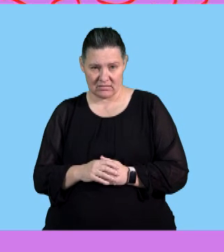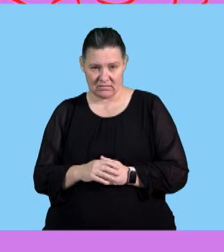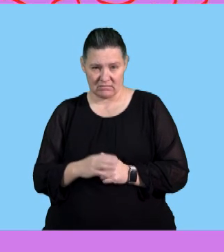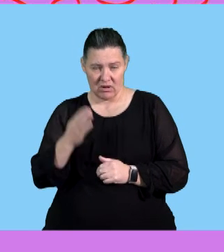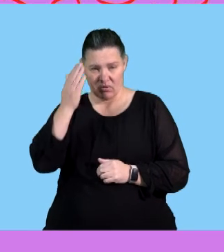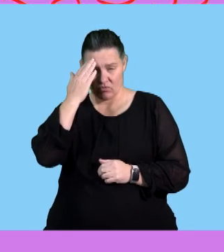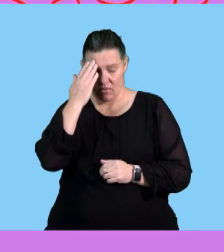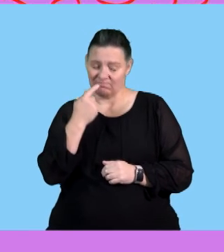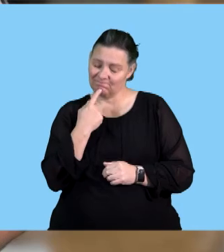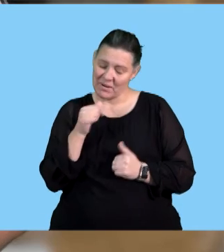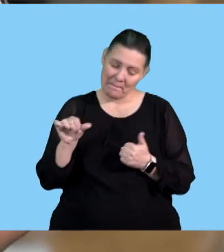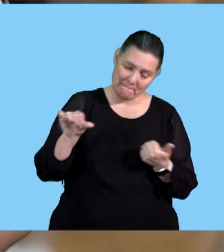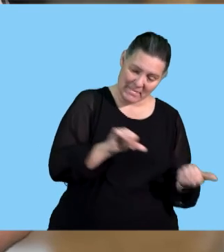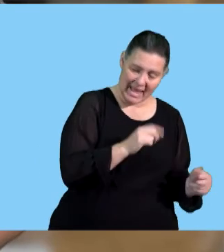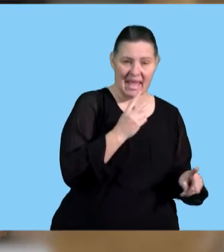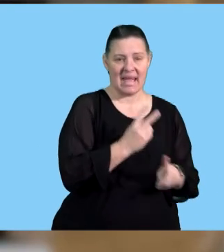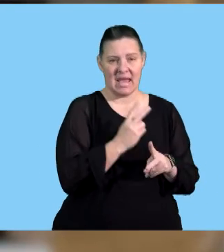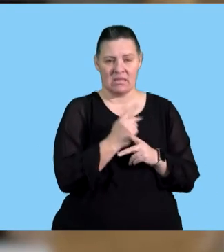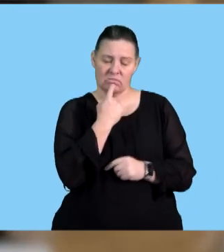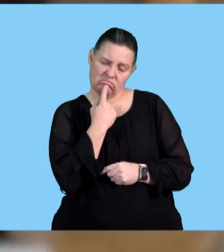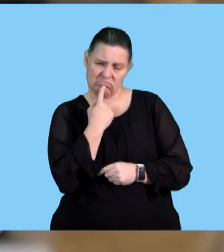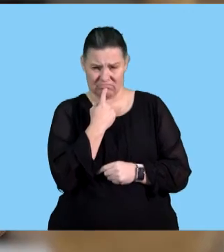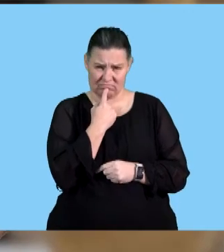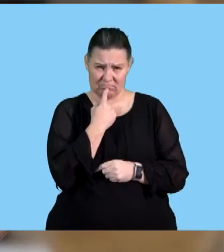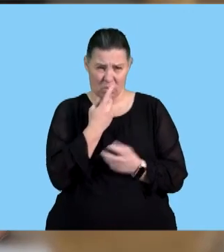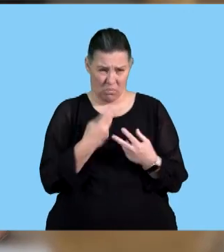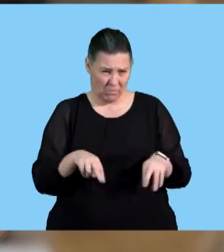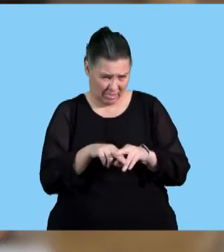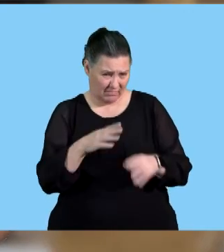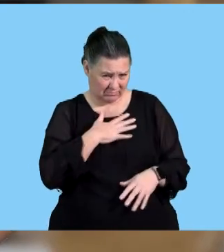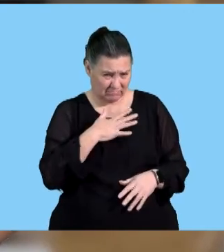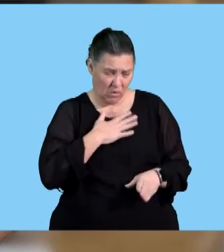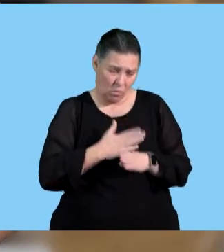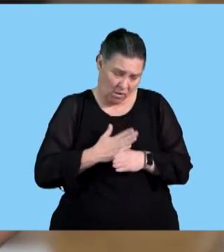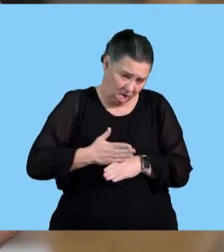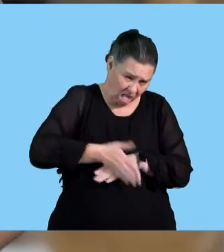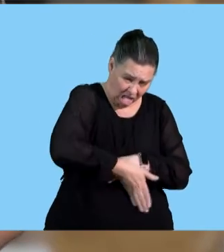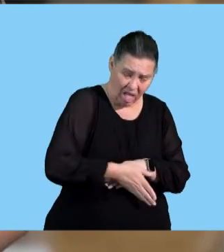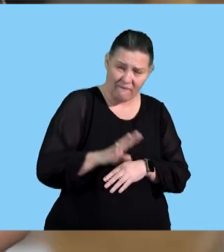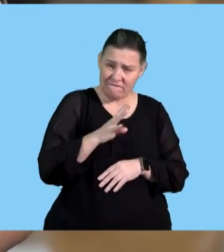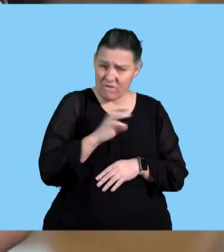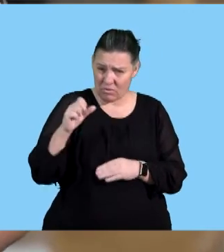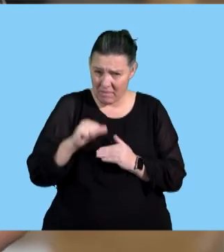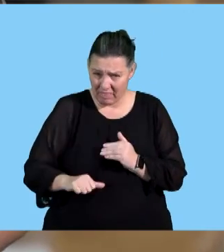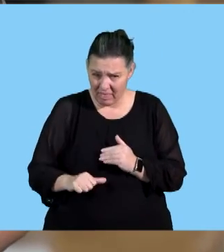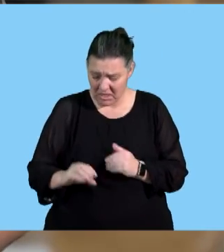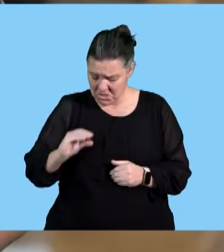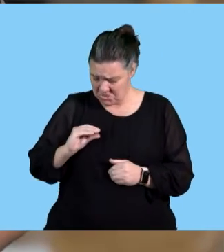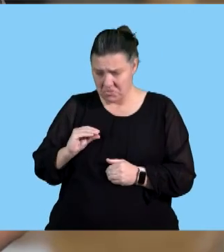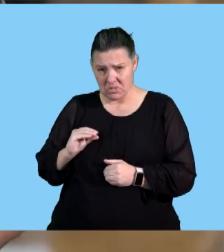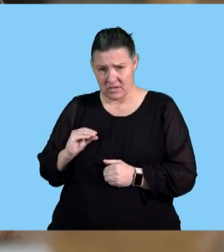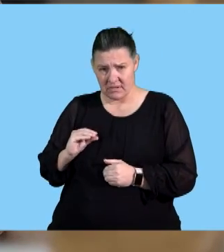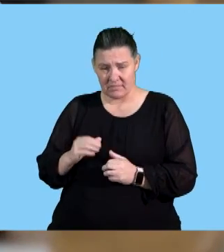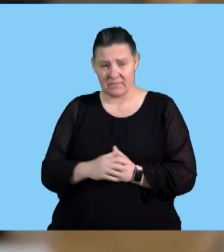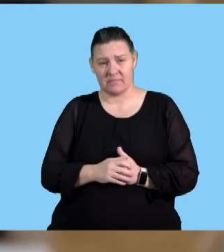467 Rand. Now Nomsa needs to go back to the drawing board and decide, is she willing to work for